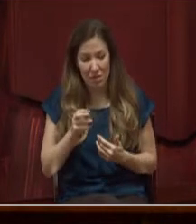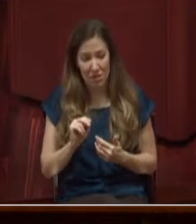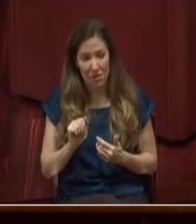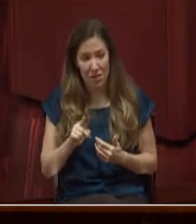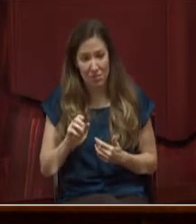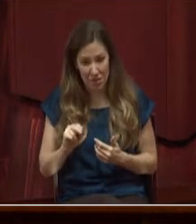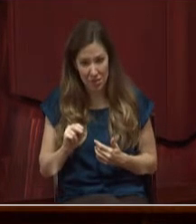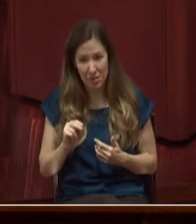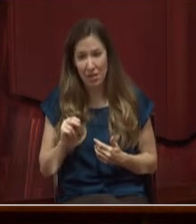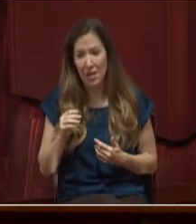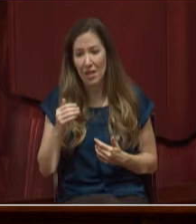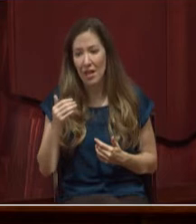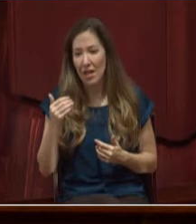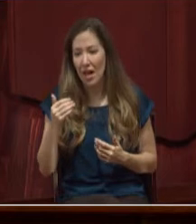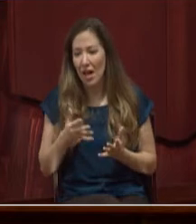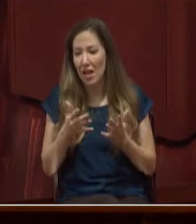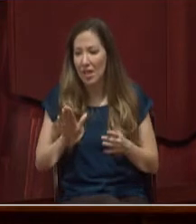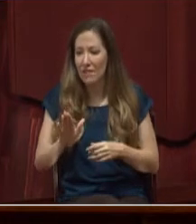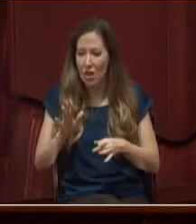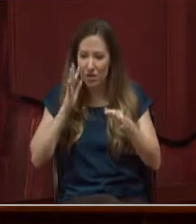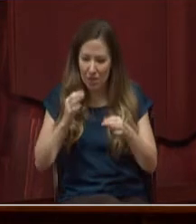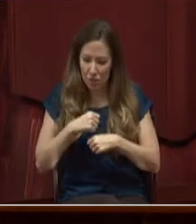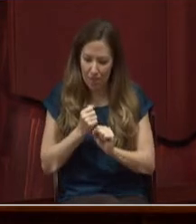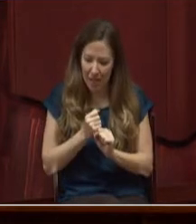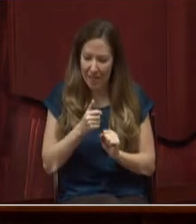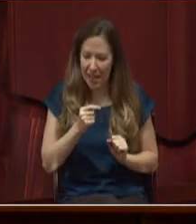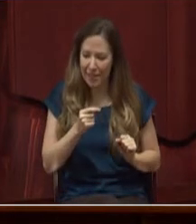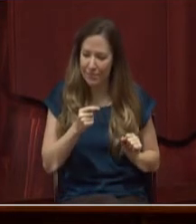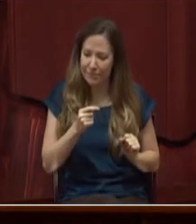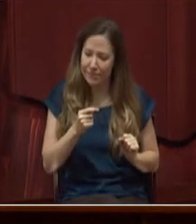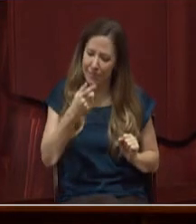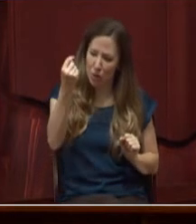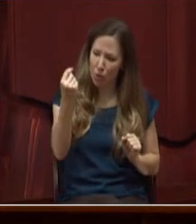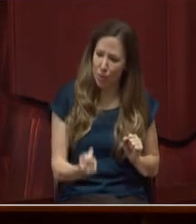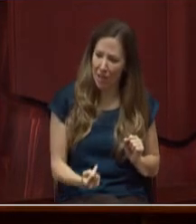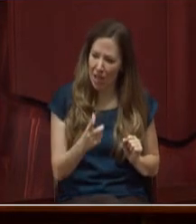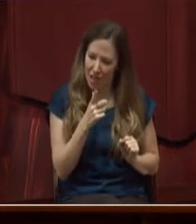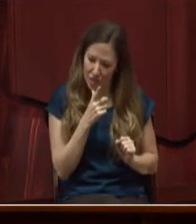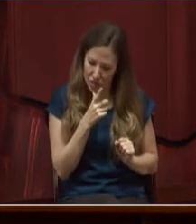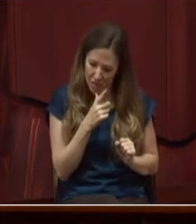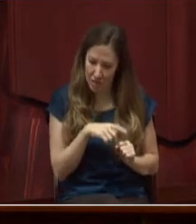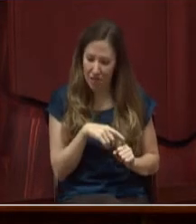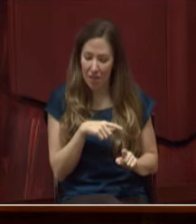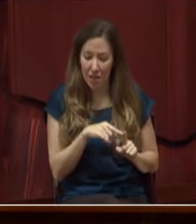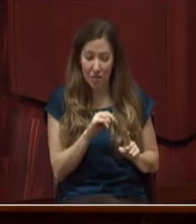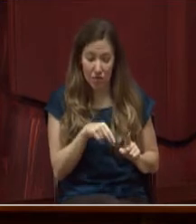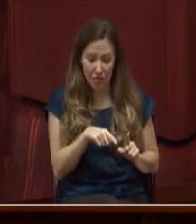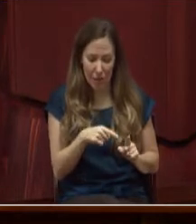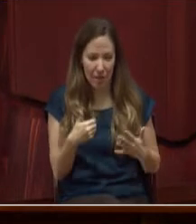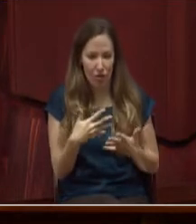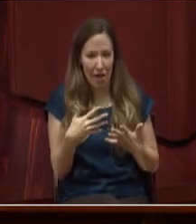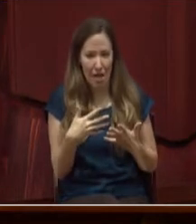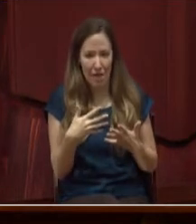few people at a regular Tuesday luncheon because Johnson at that point during the Vietnam War was afraid of leaks.